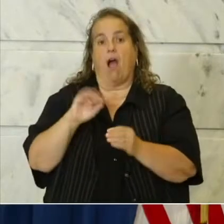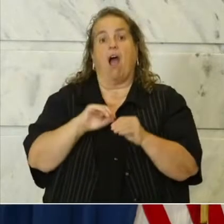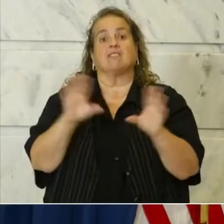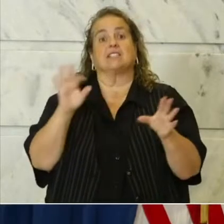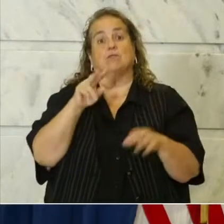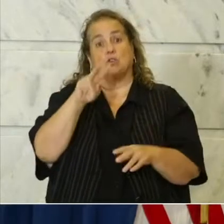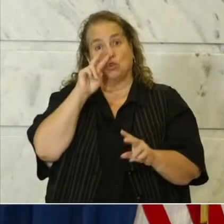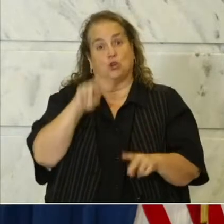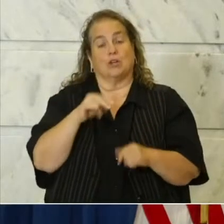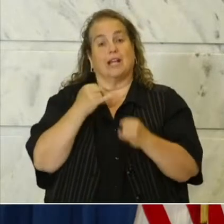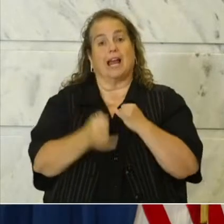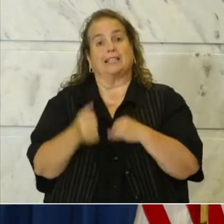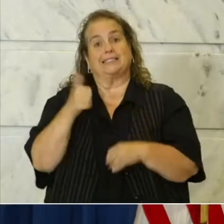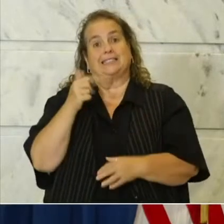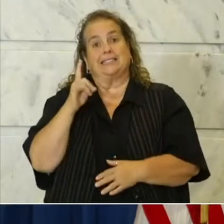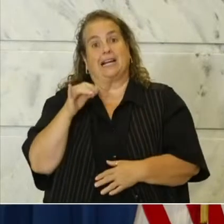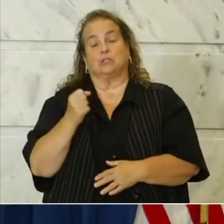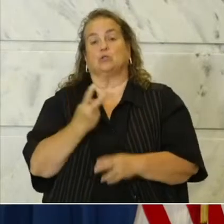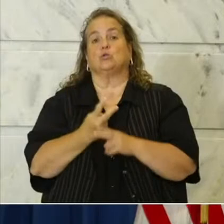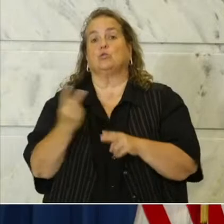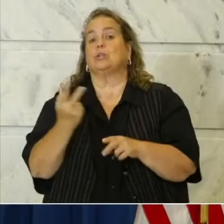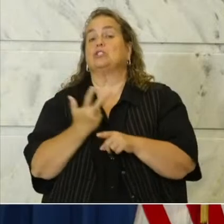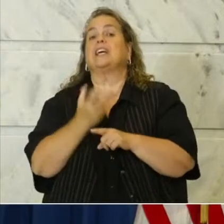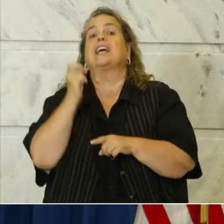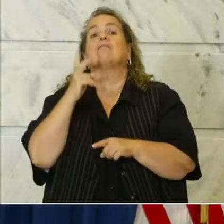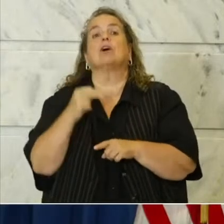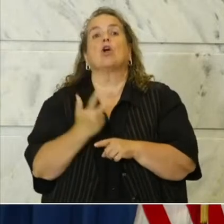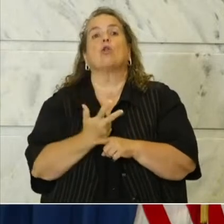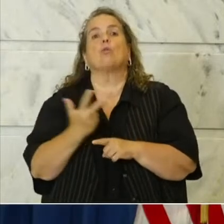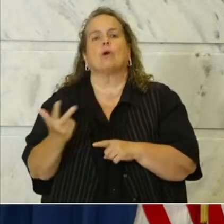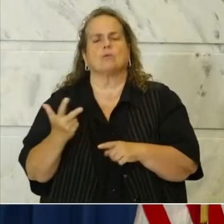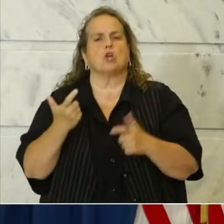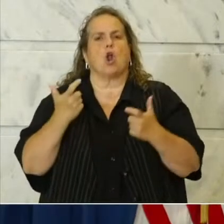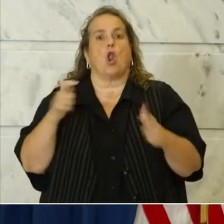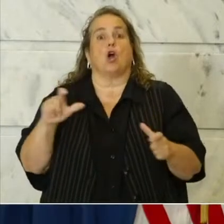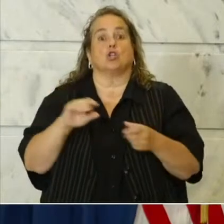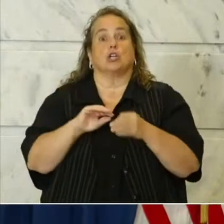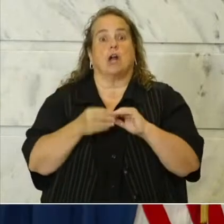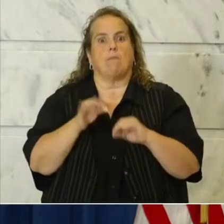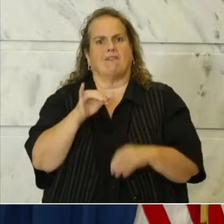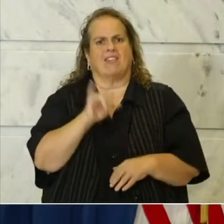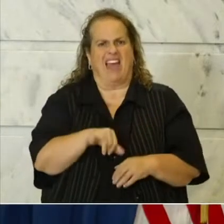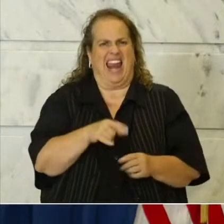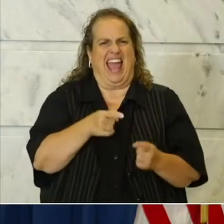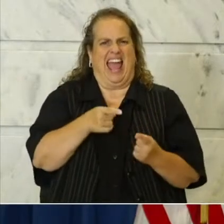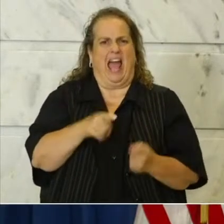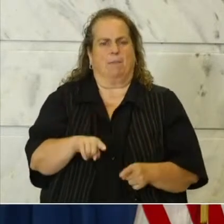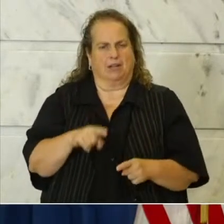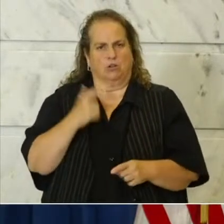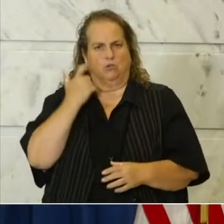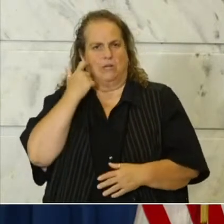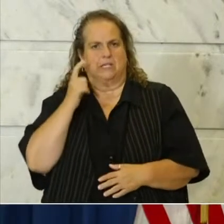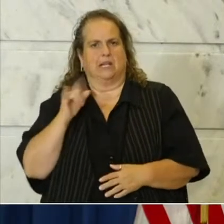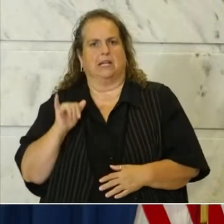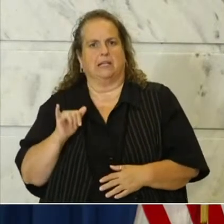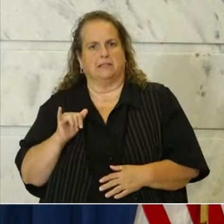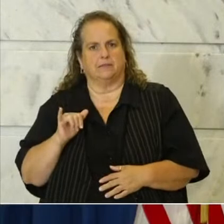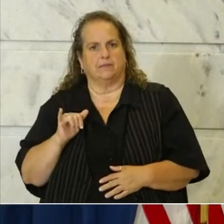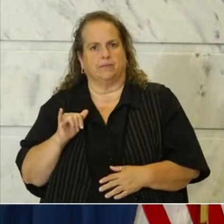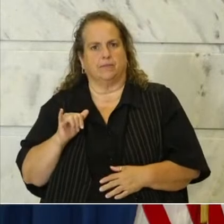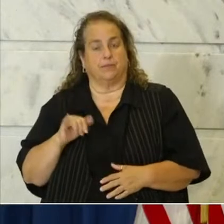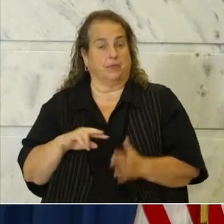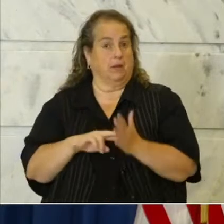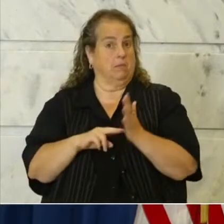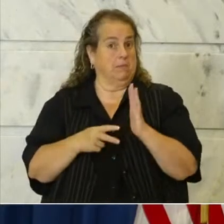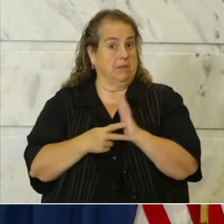last 10 days, 2 weeks, even 3 weeks, a very large portion of that has happened very recently. It